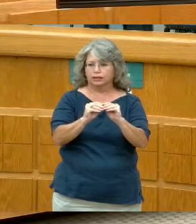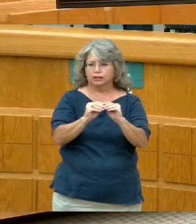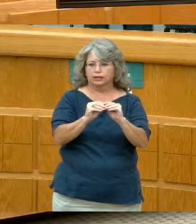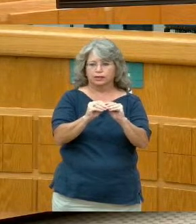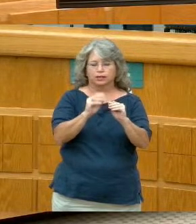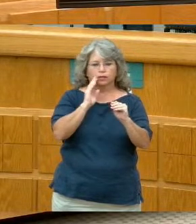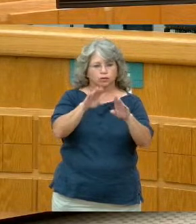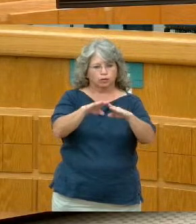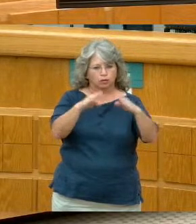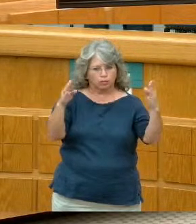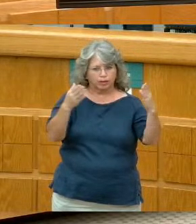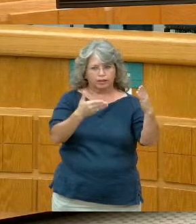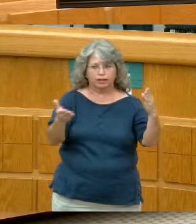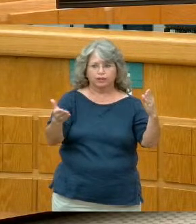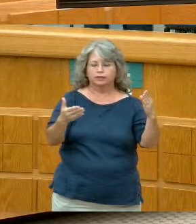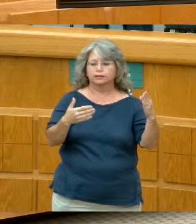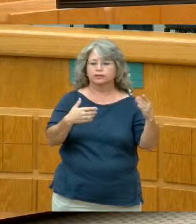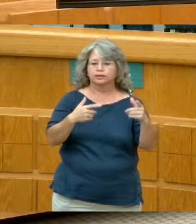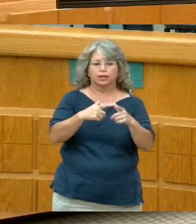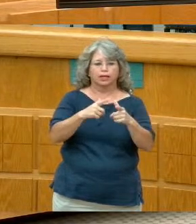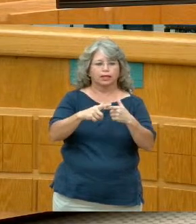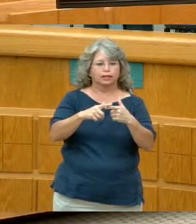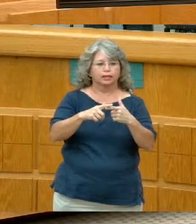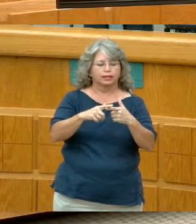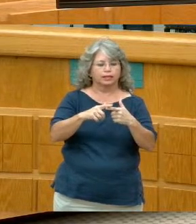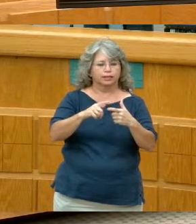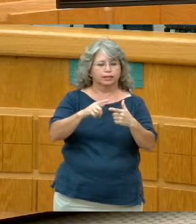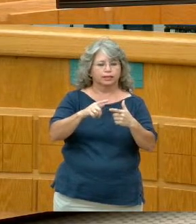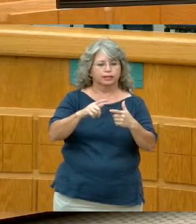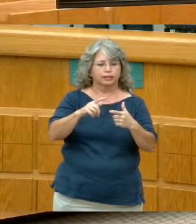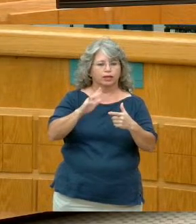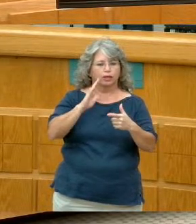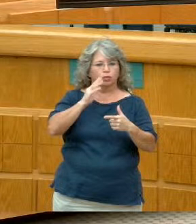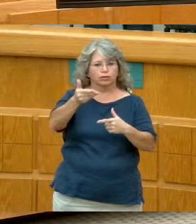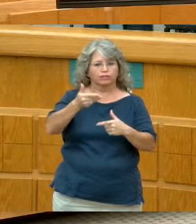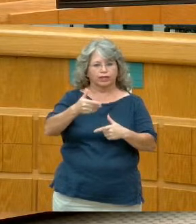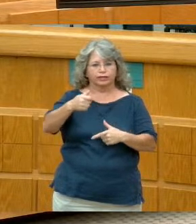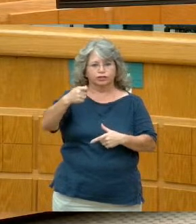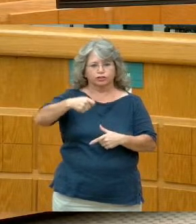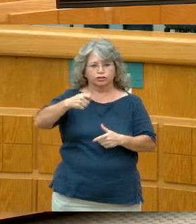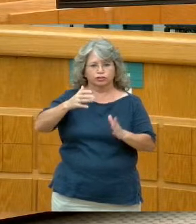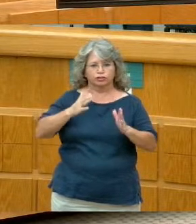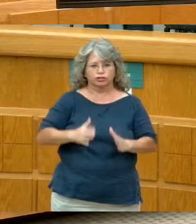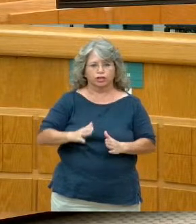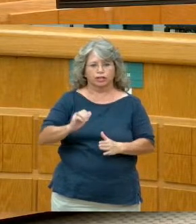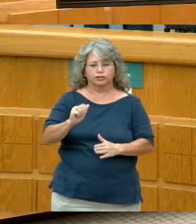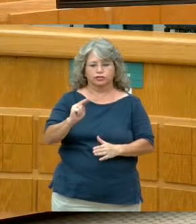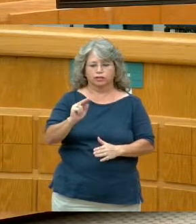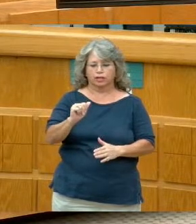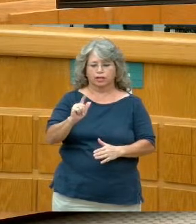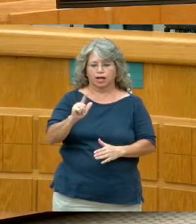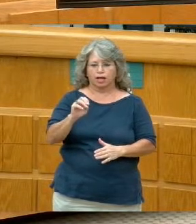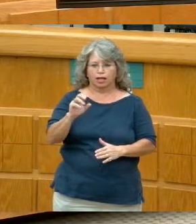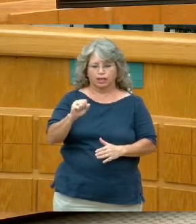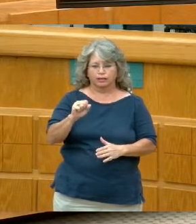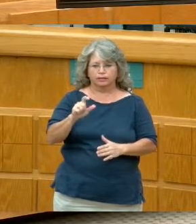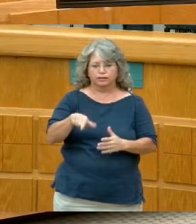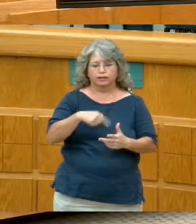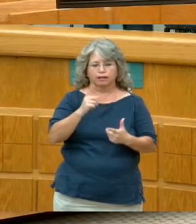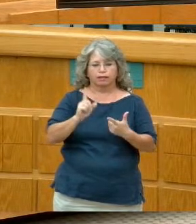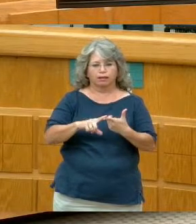We'll get it open for you, and then Judge Canales will be here, and then Annette Rodriguez will come and give us